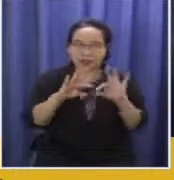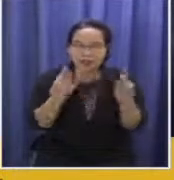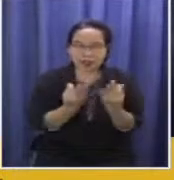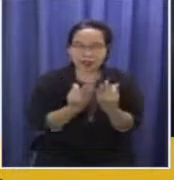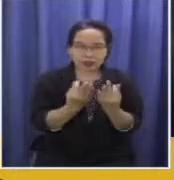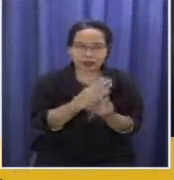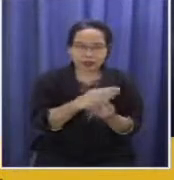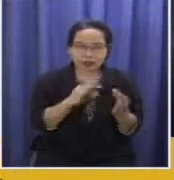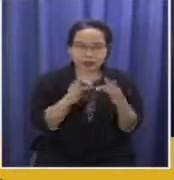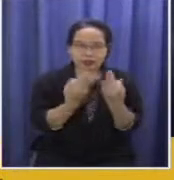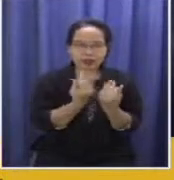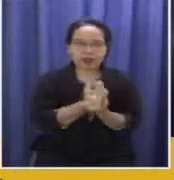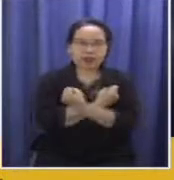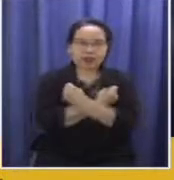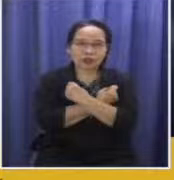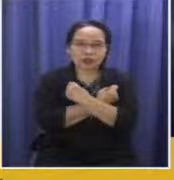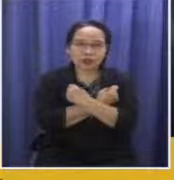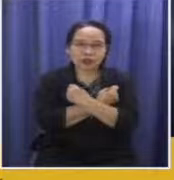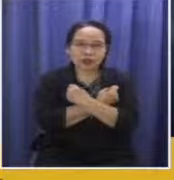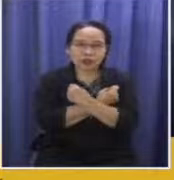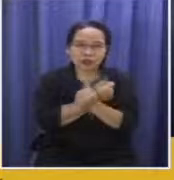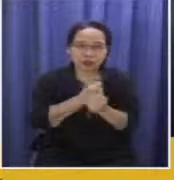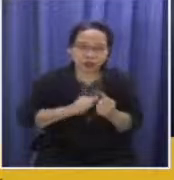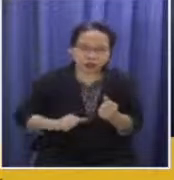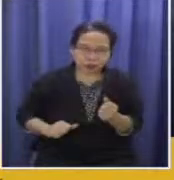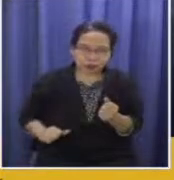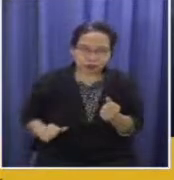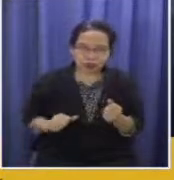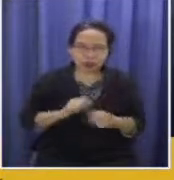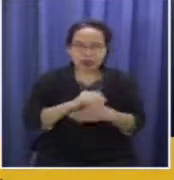and take care of their households also.